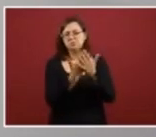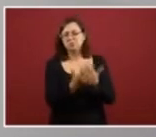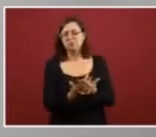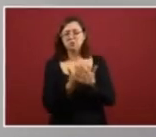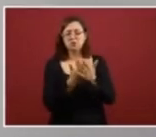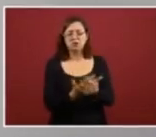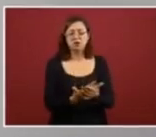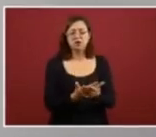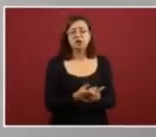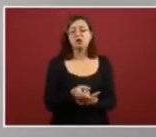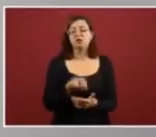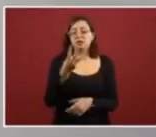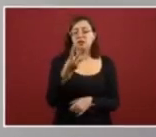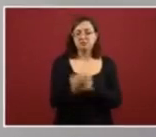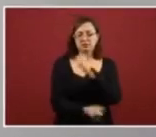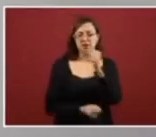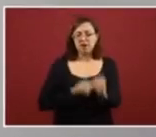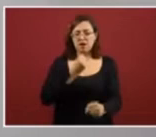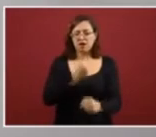Segundo